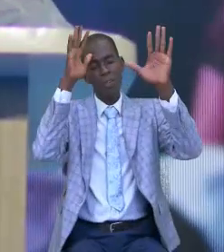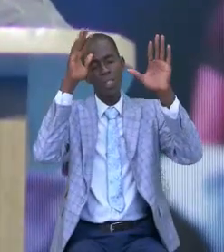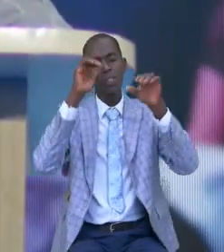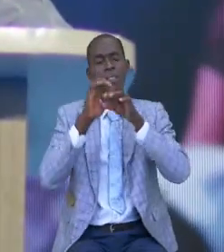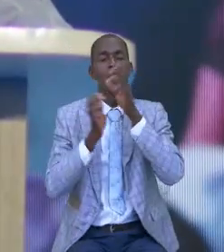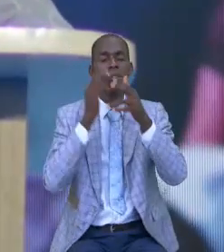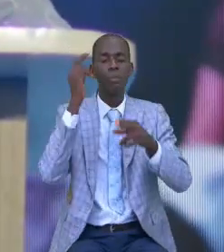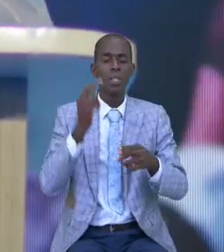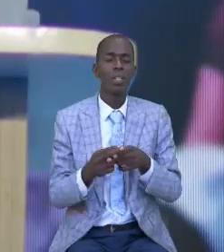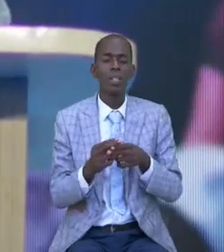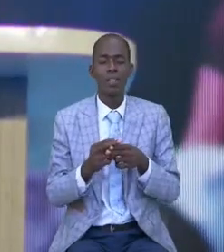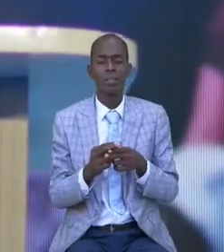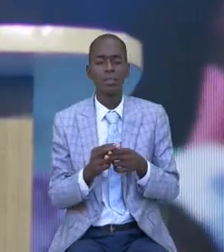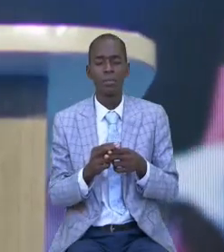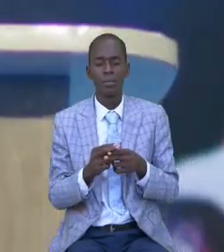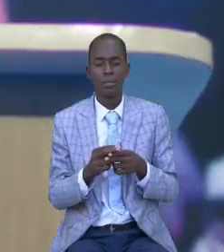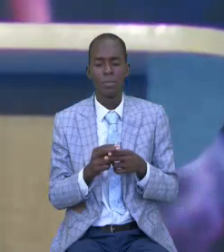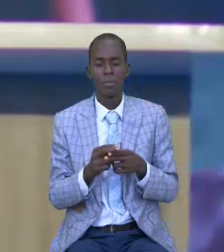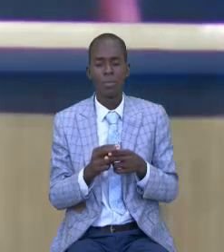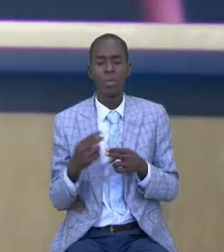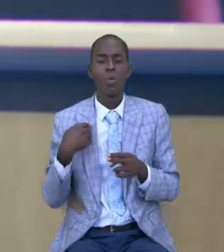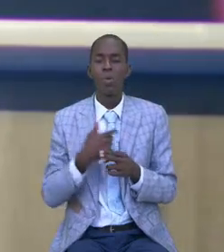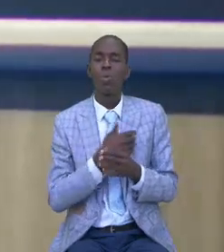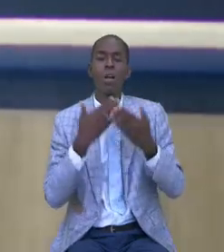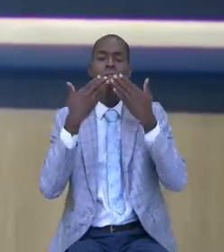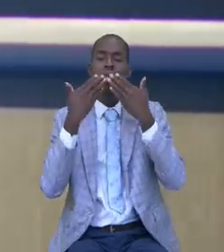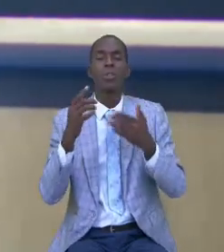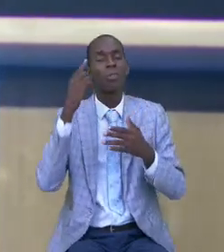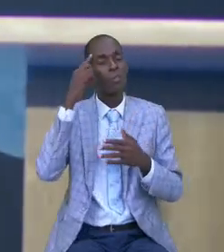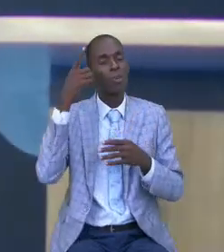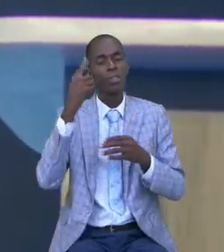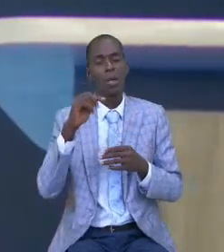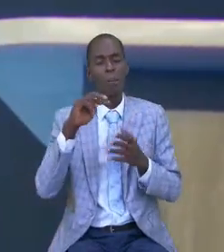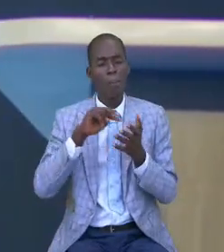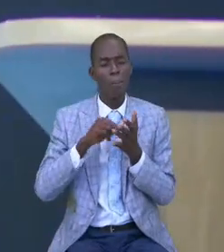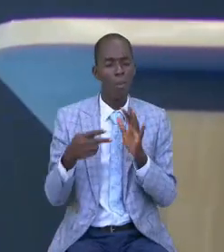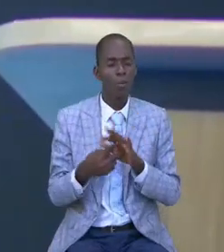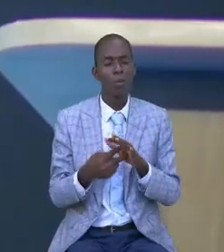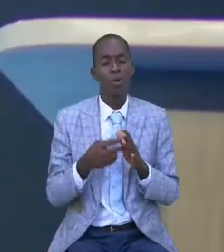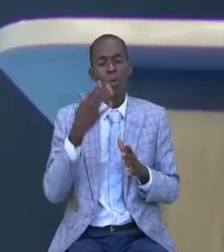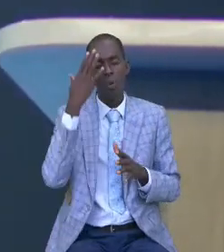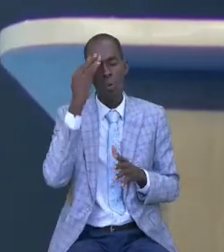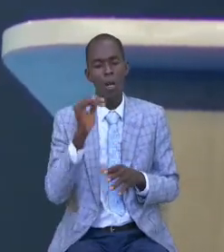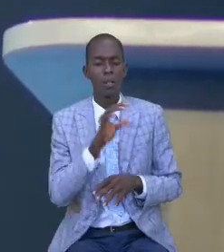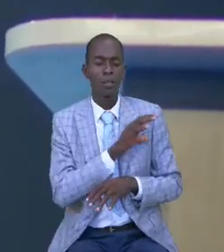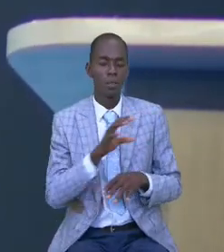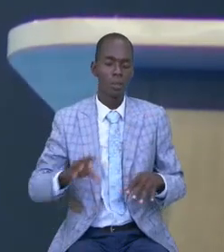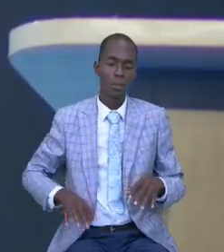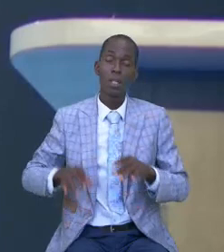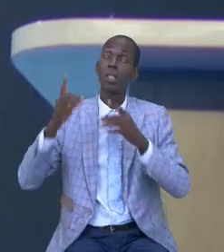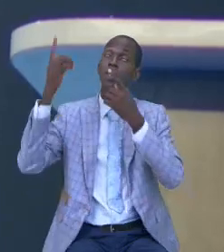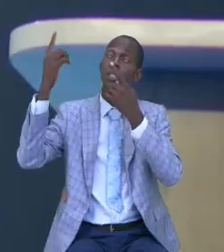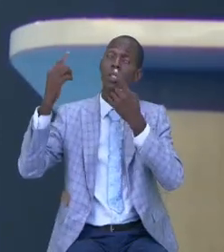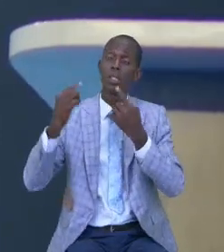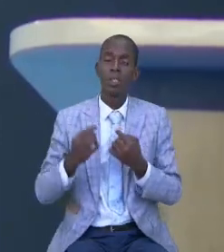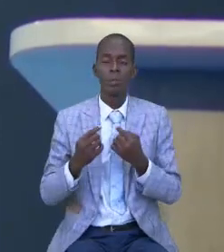Jesus' name, we thank you for the purpose why Christ came, is